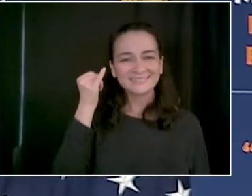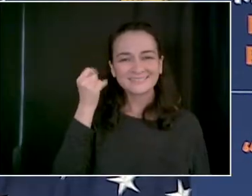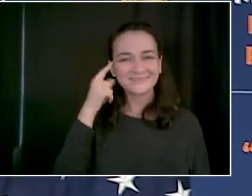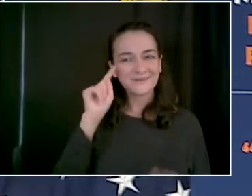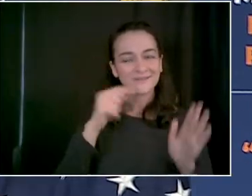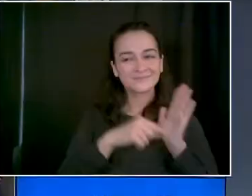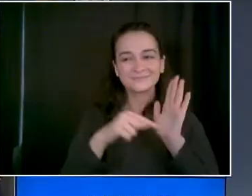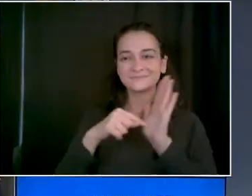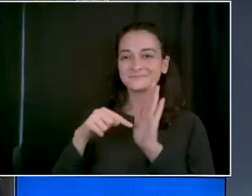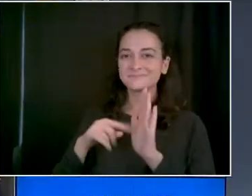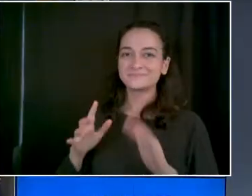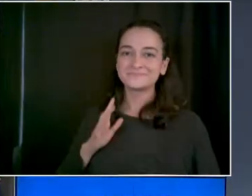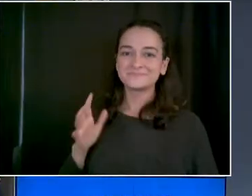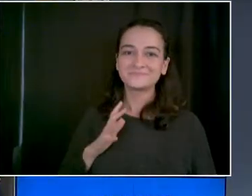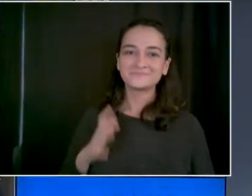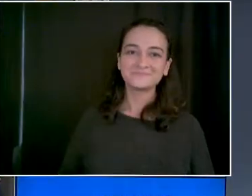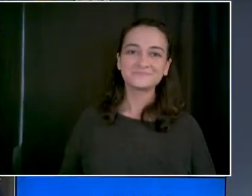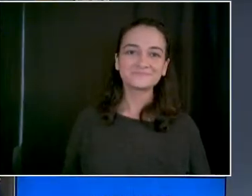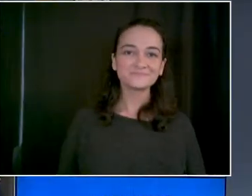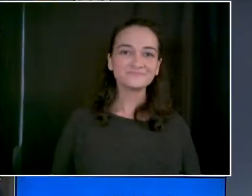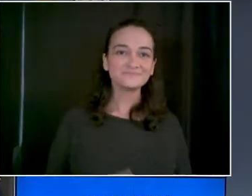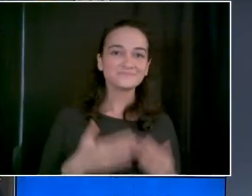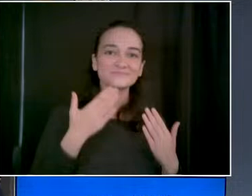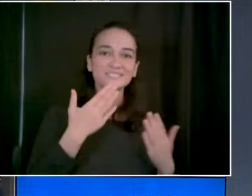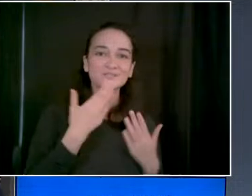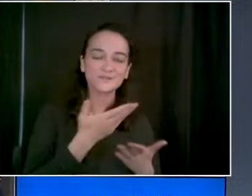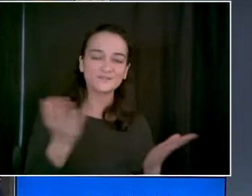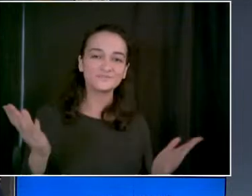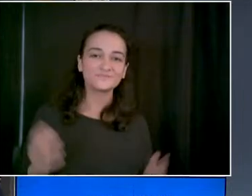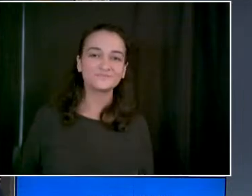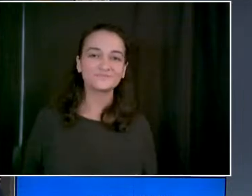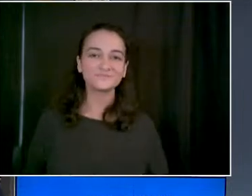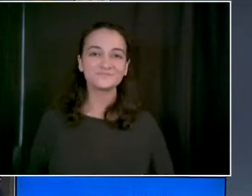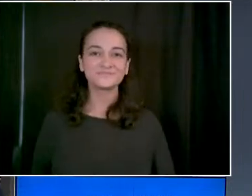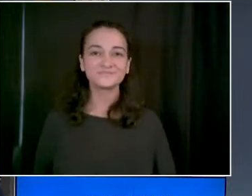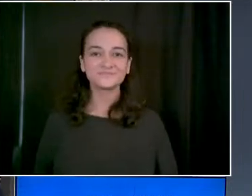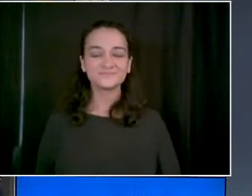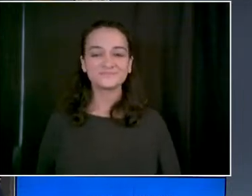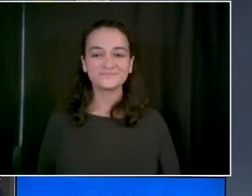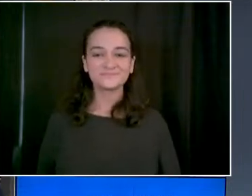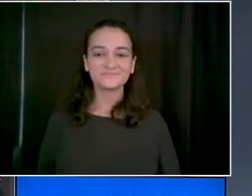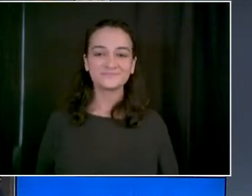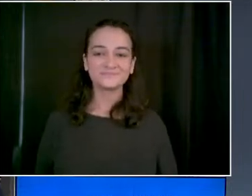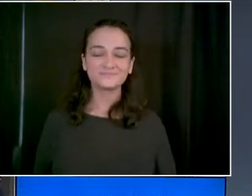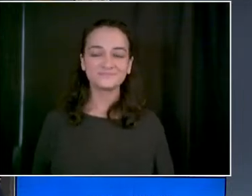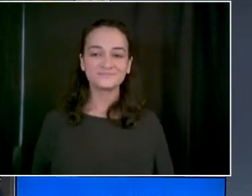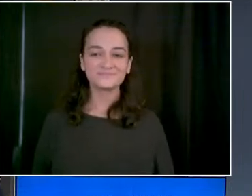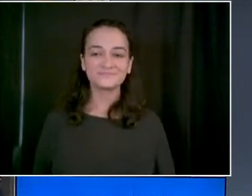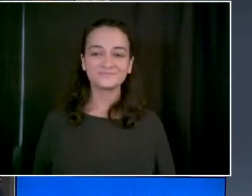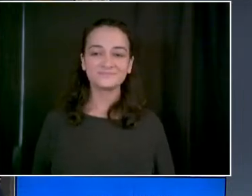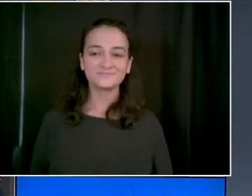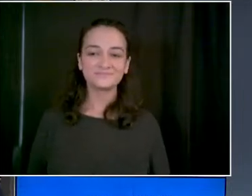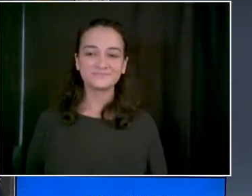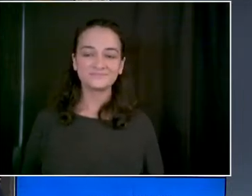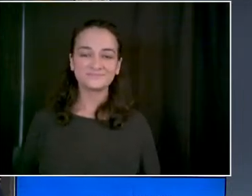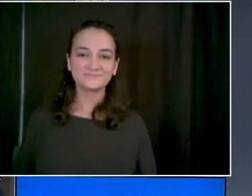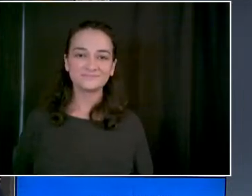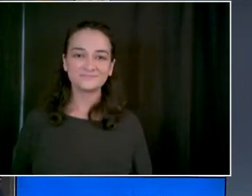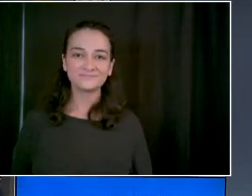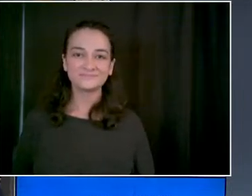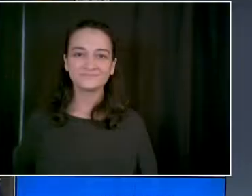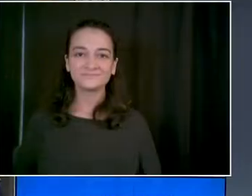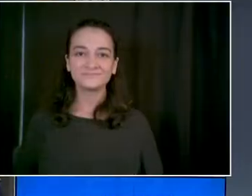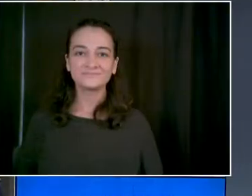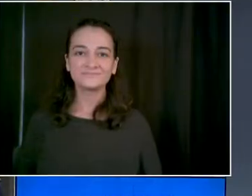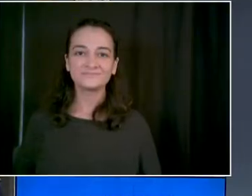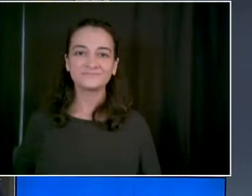many different lines are you running on it? How many? What are they called? And then for his disciples to take.